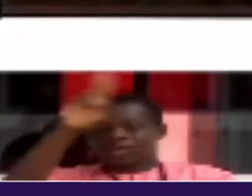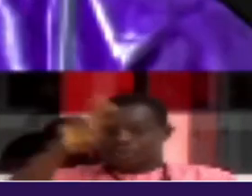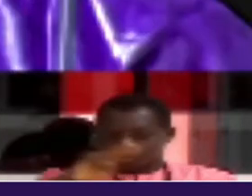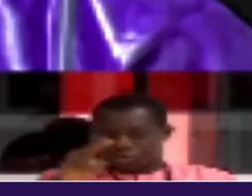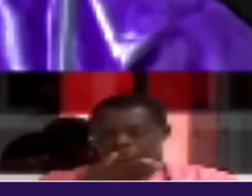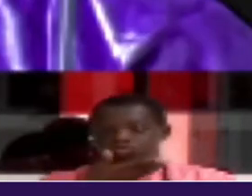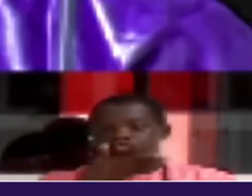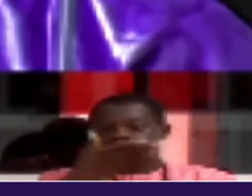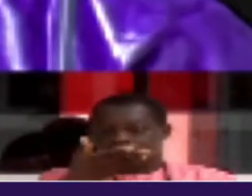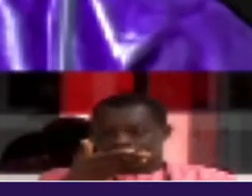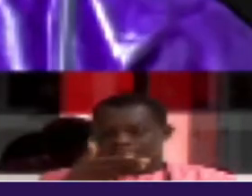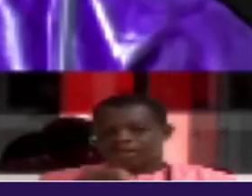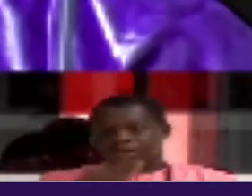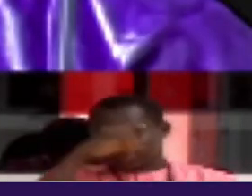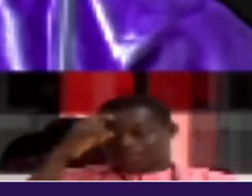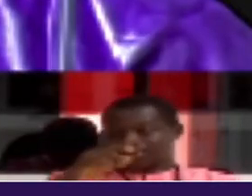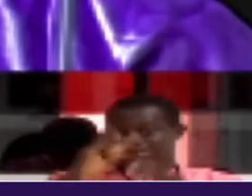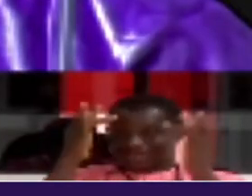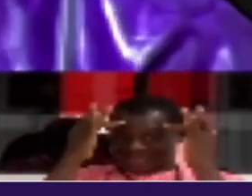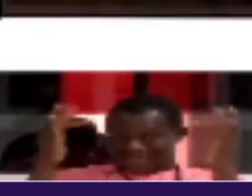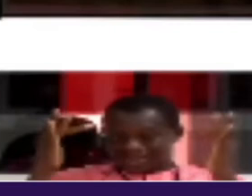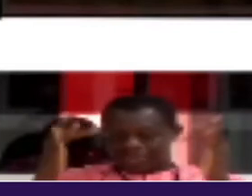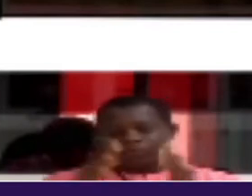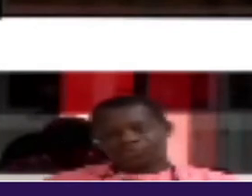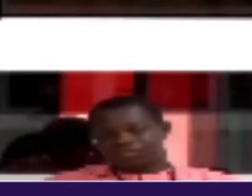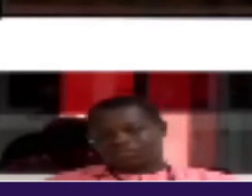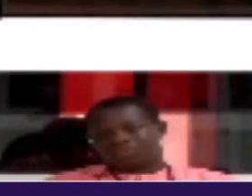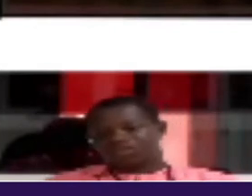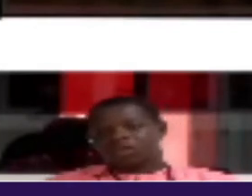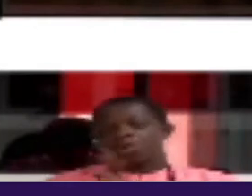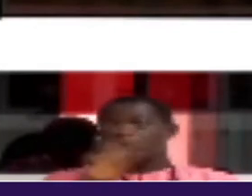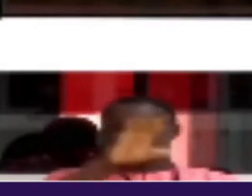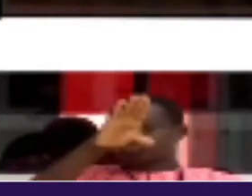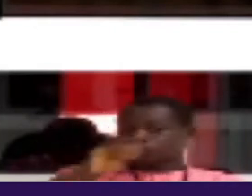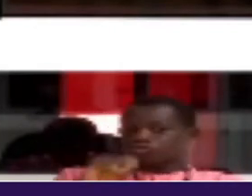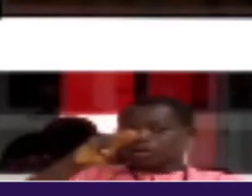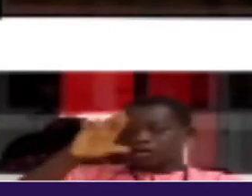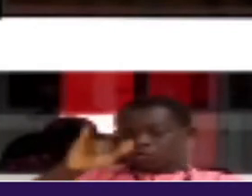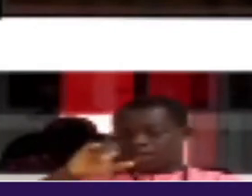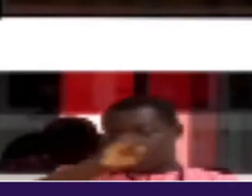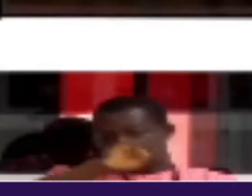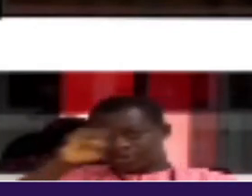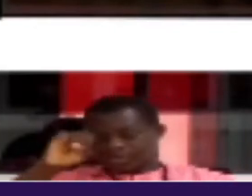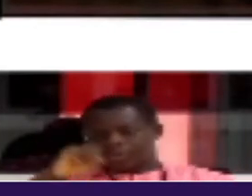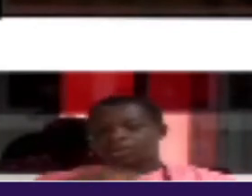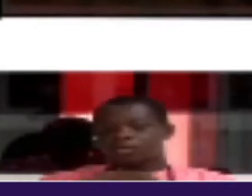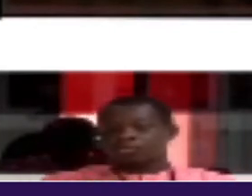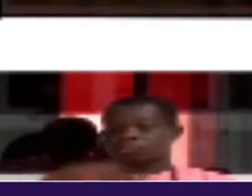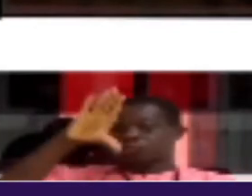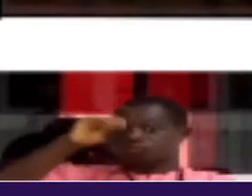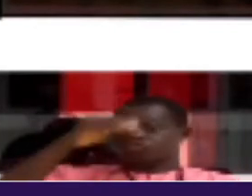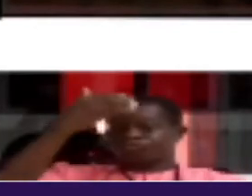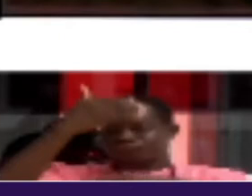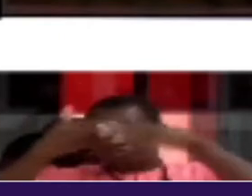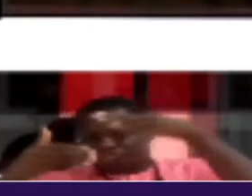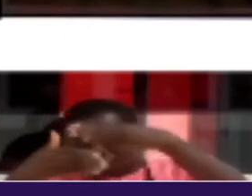And what did you do at the NYSS? At the NYSS, I was doing reconstruction and carpentry